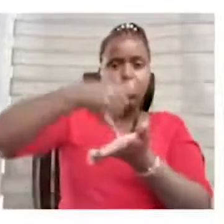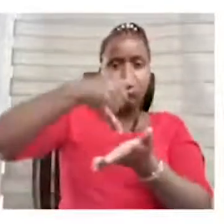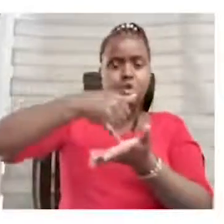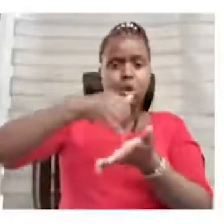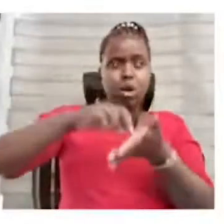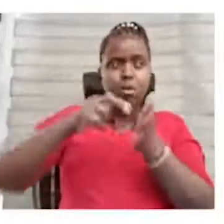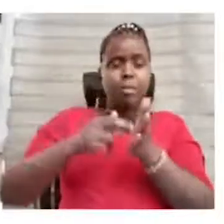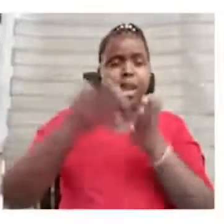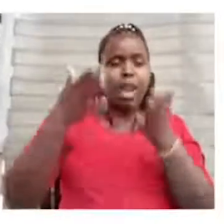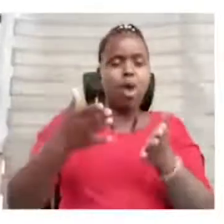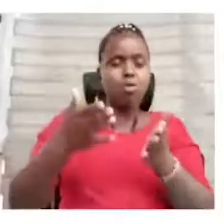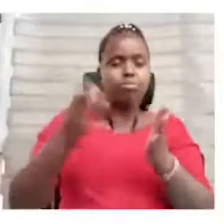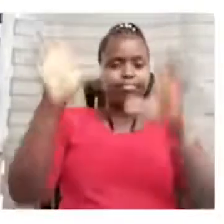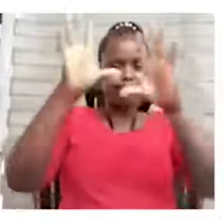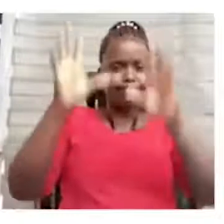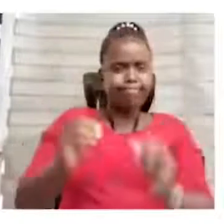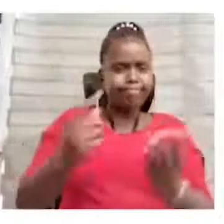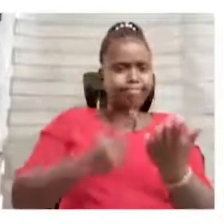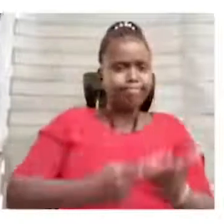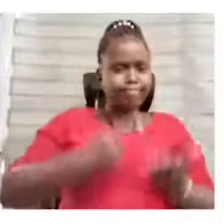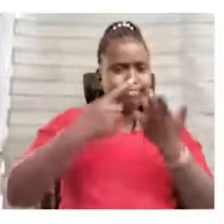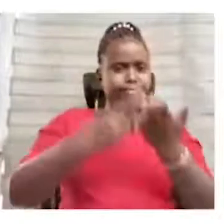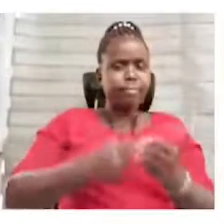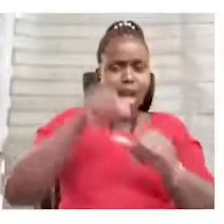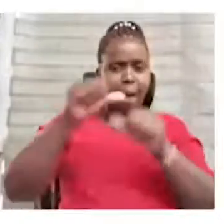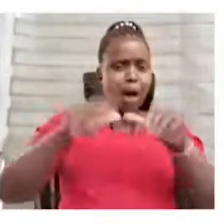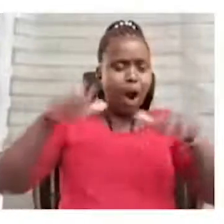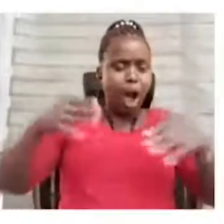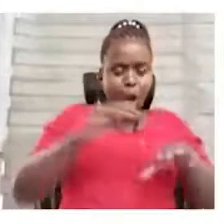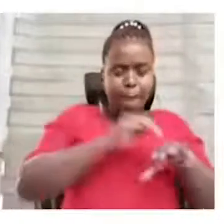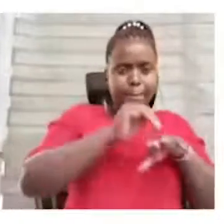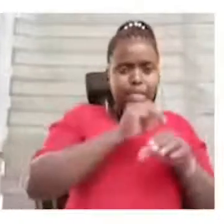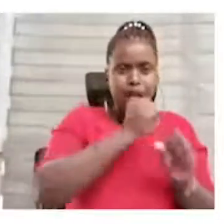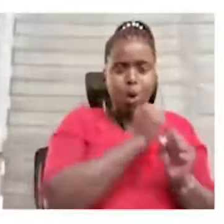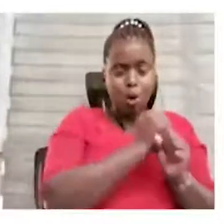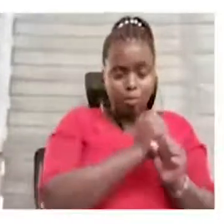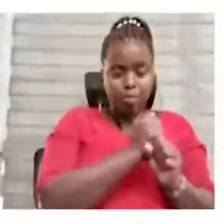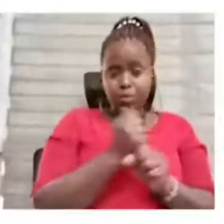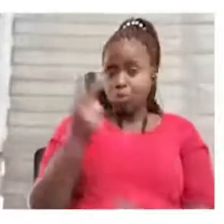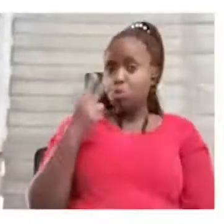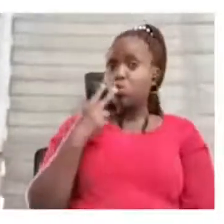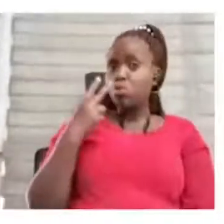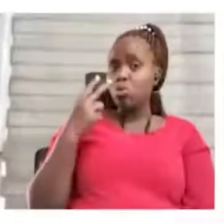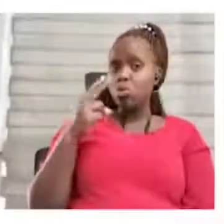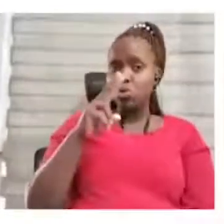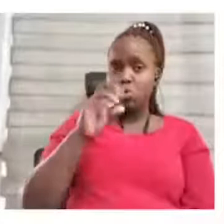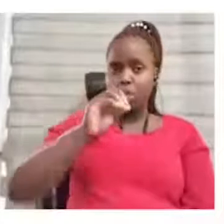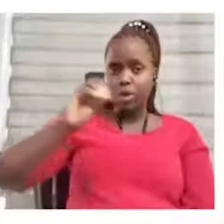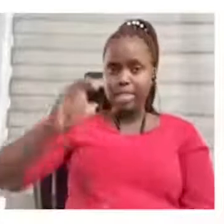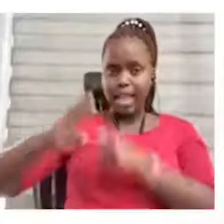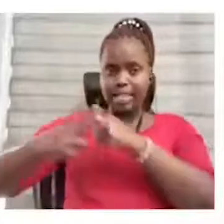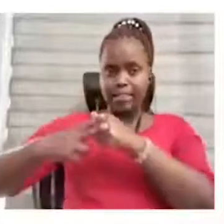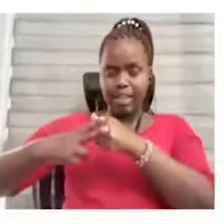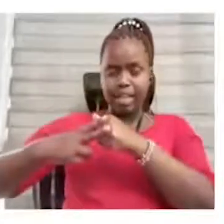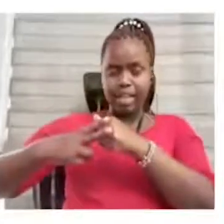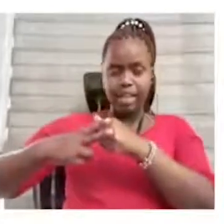you back first on the journey of M-Pesa. So in 2007, when we launched M-Pesa, the key thing